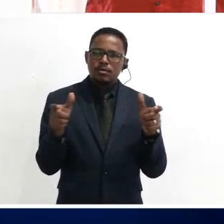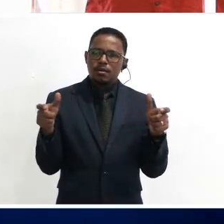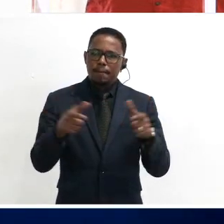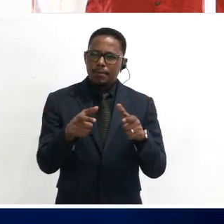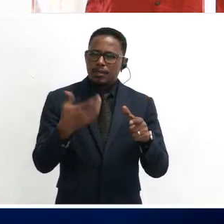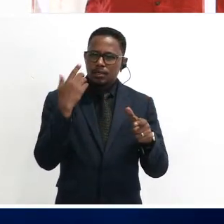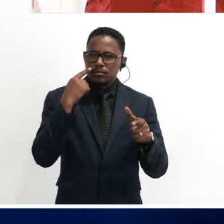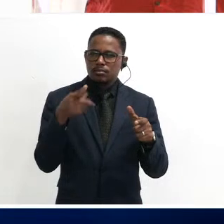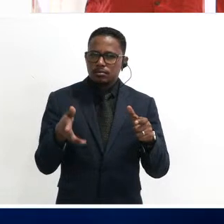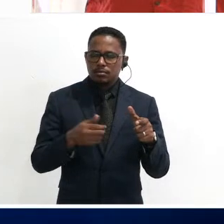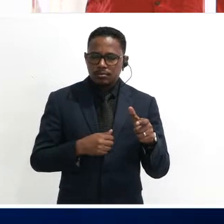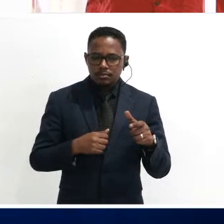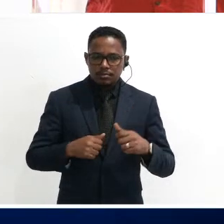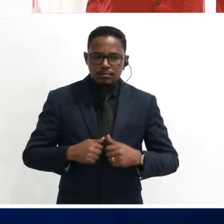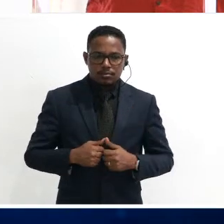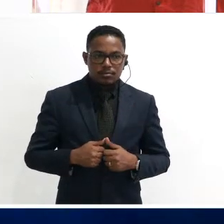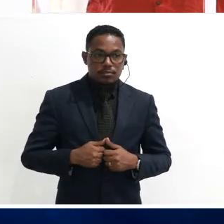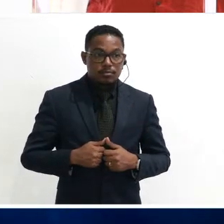environment.